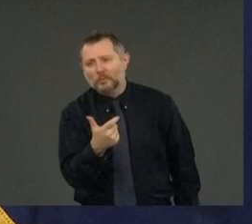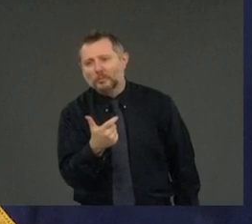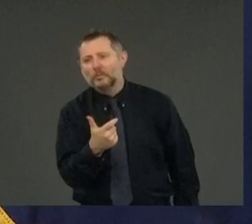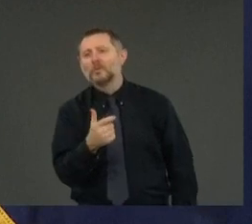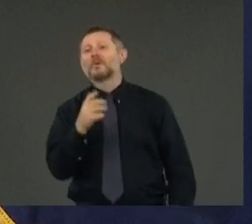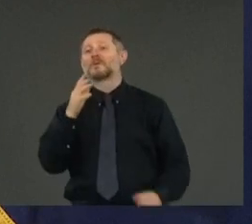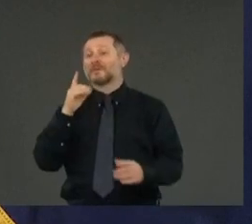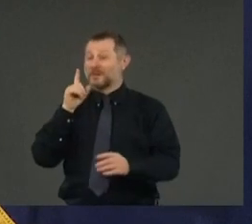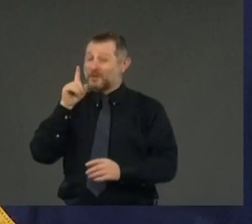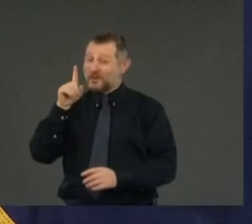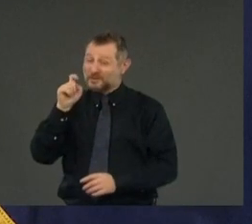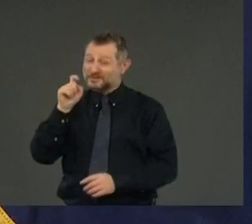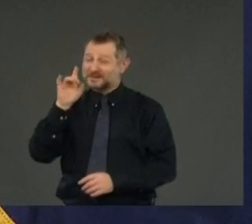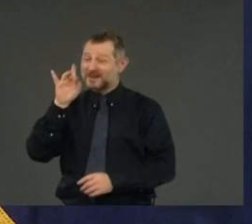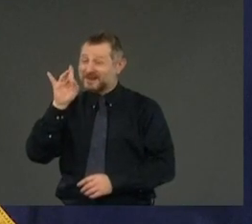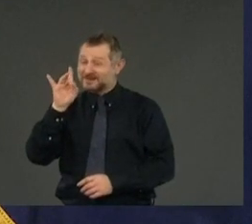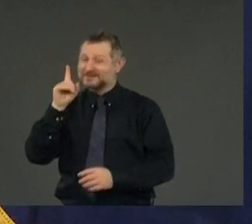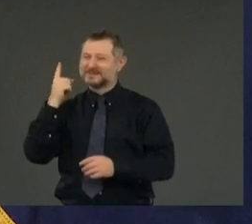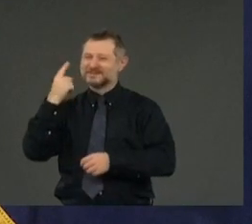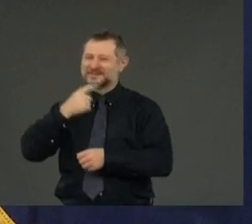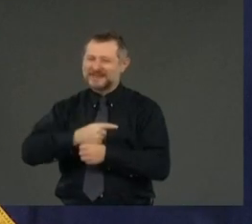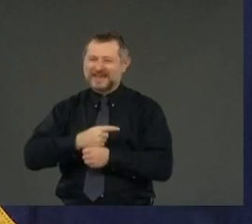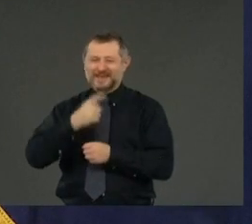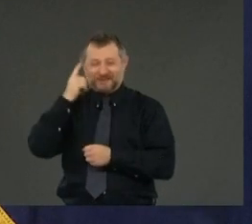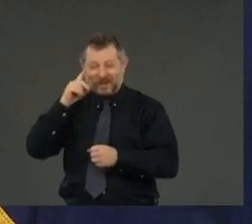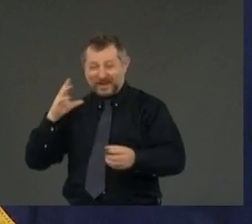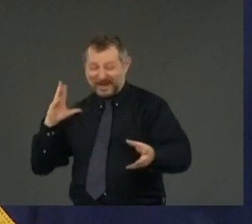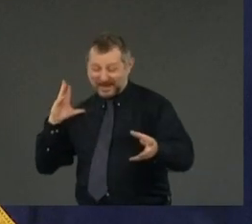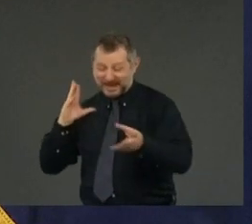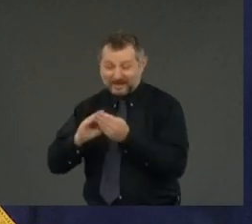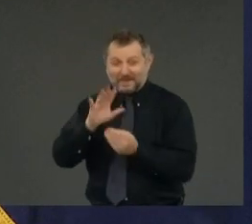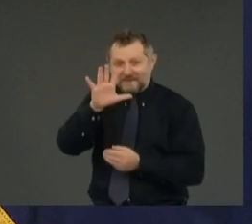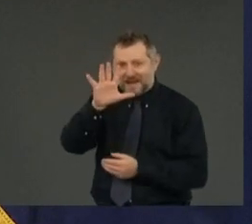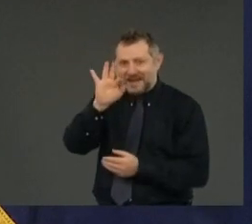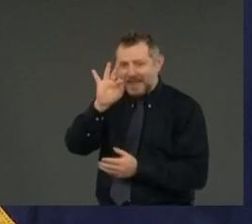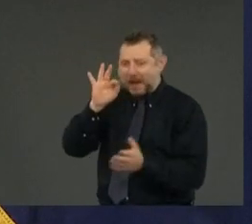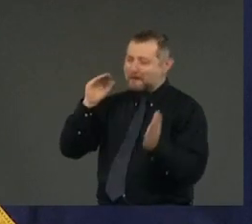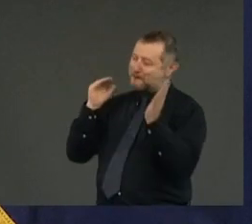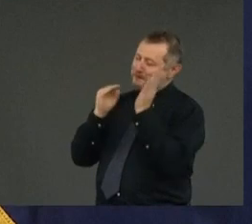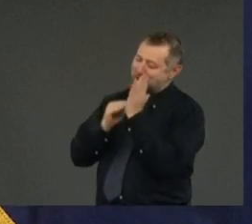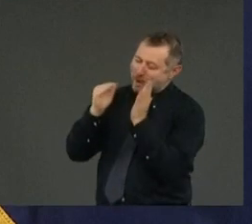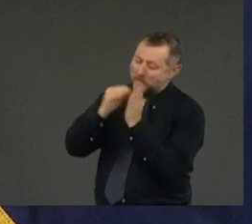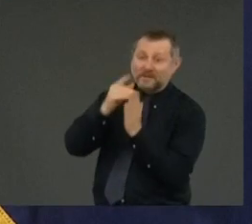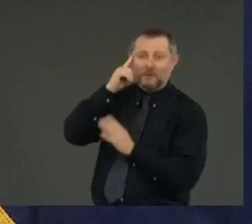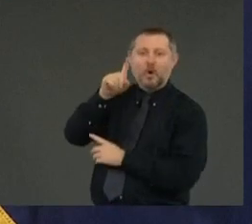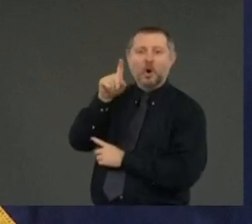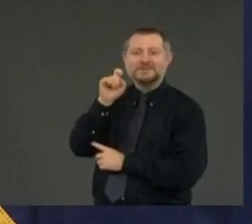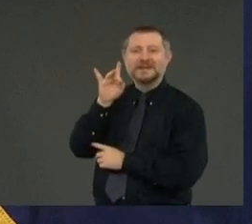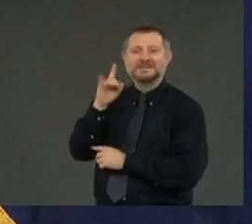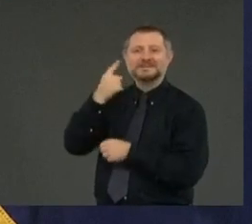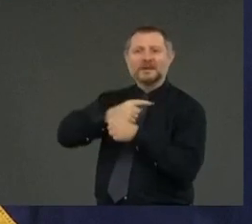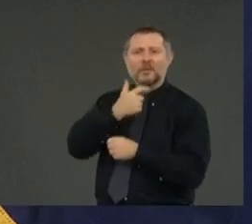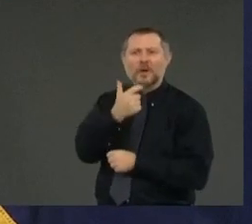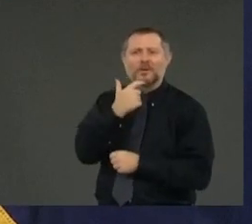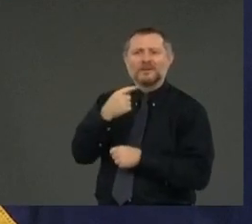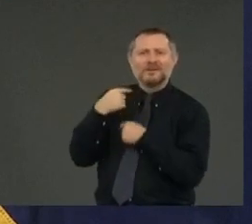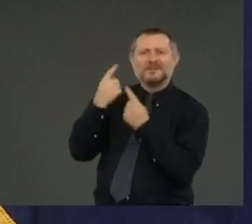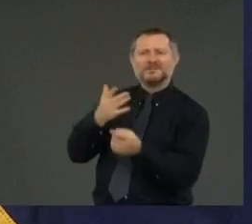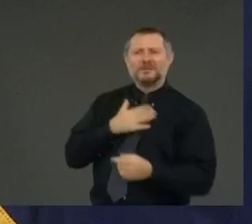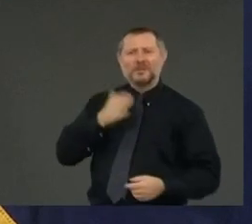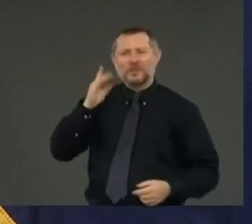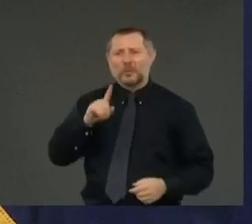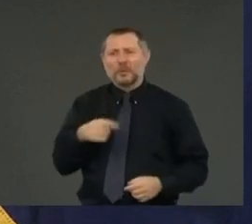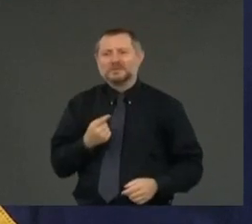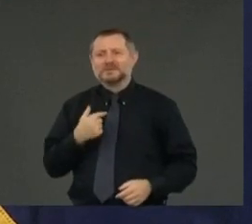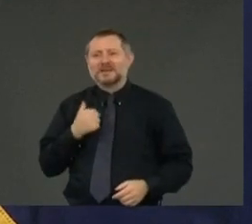past 108 days. 59 million people. We only have 19 million